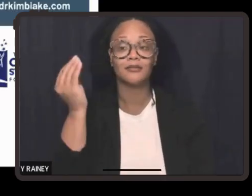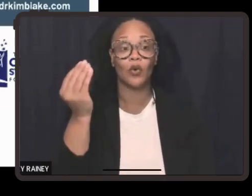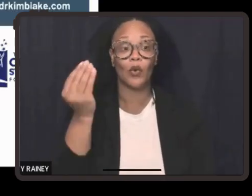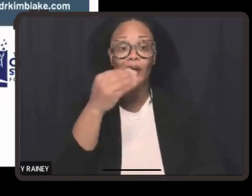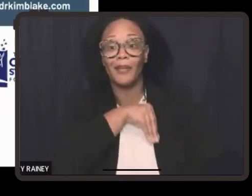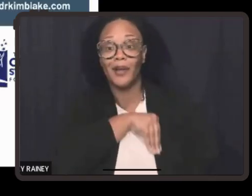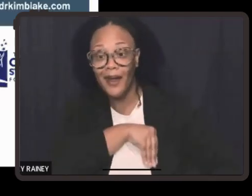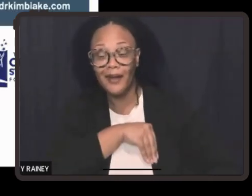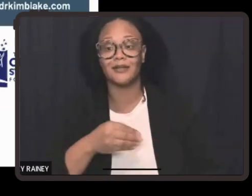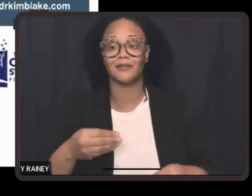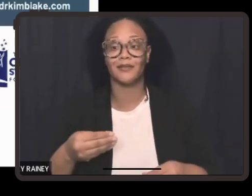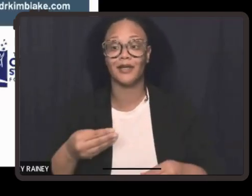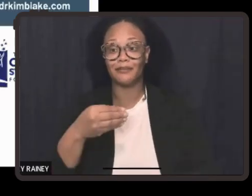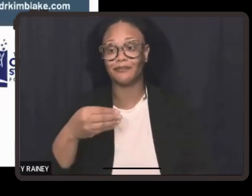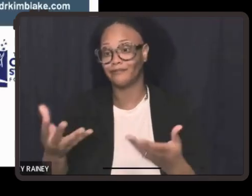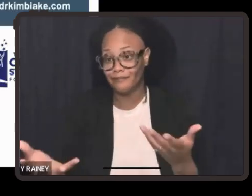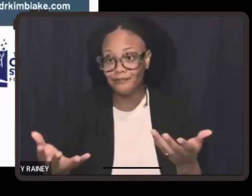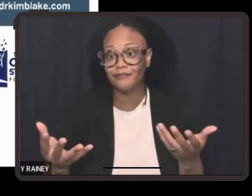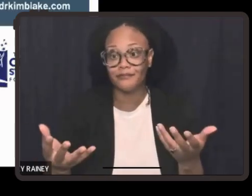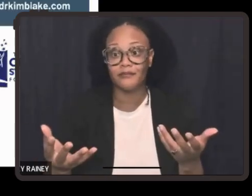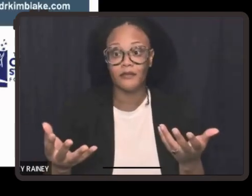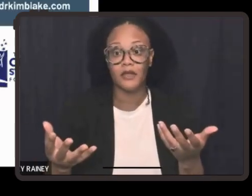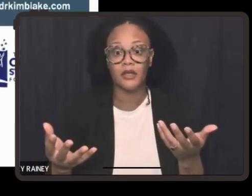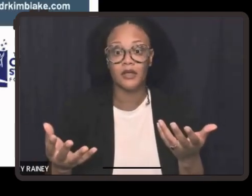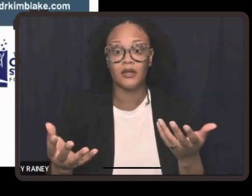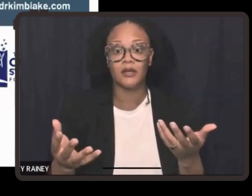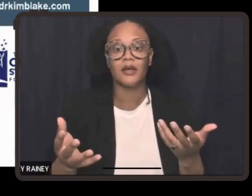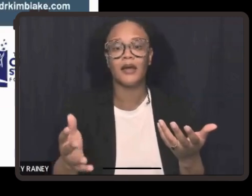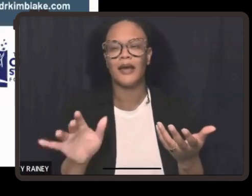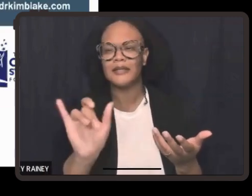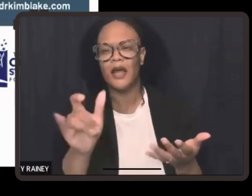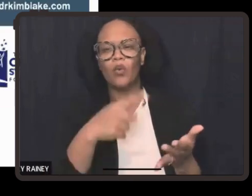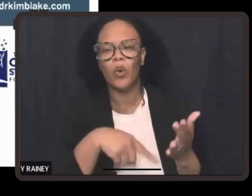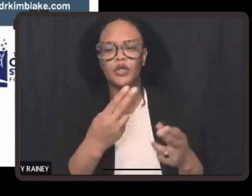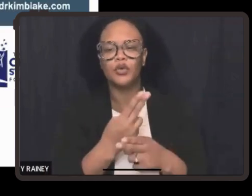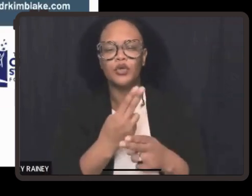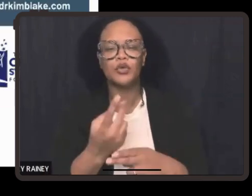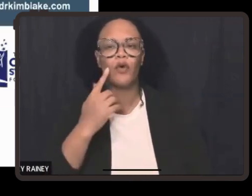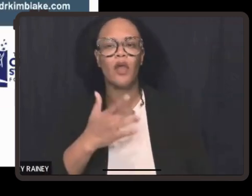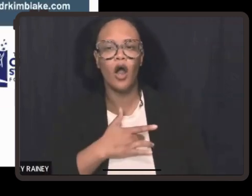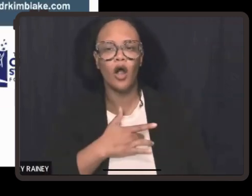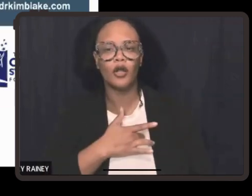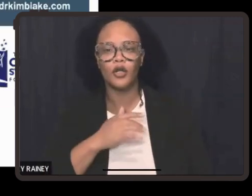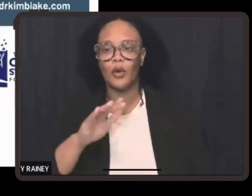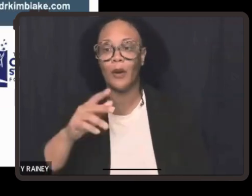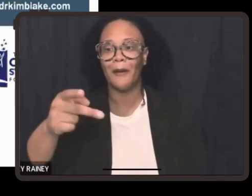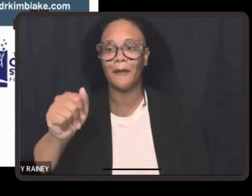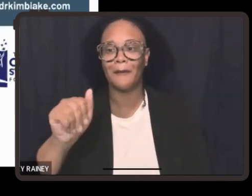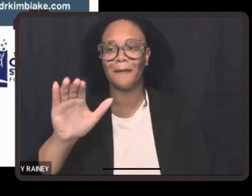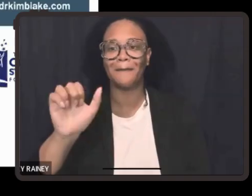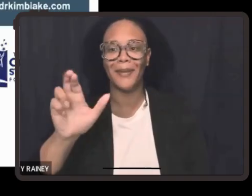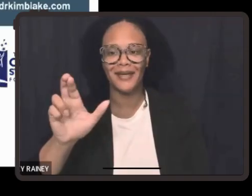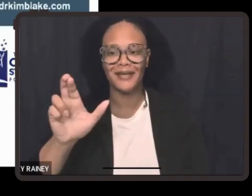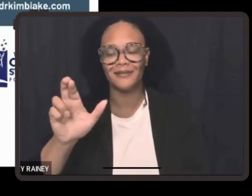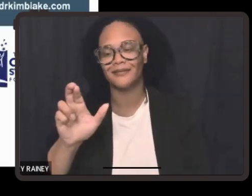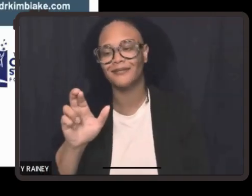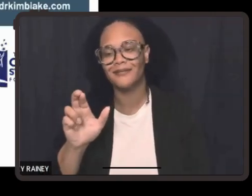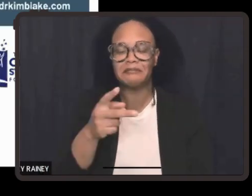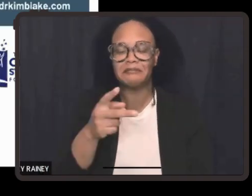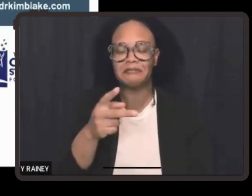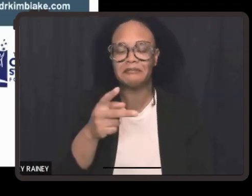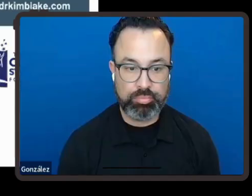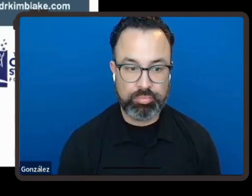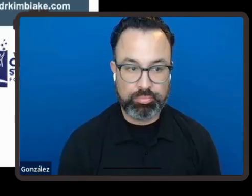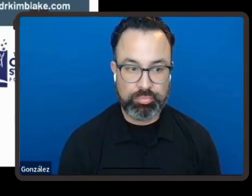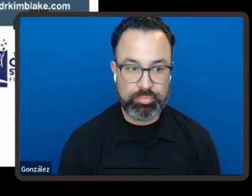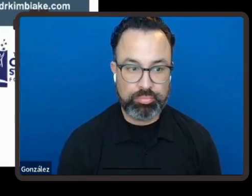the one that you use for the heart. It's a pacer. It's a bit like a pacer, and you can actually use a magnet to make it go